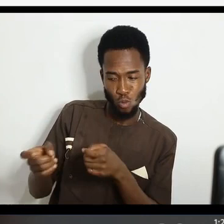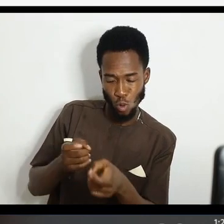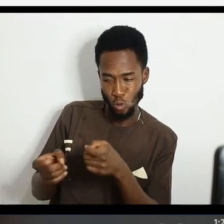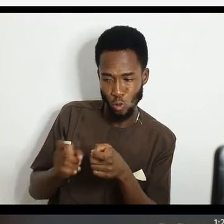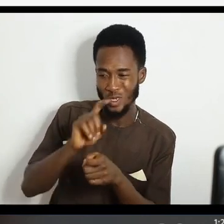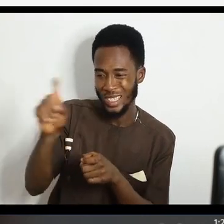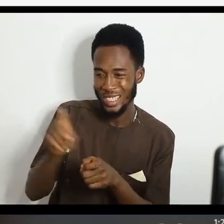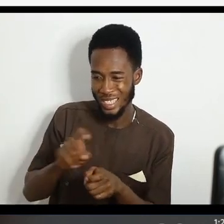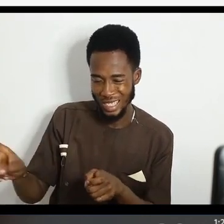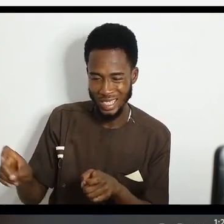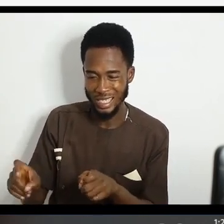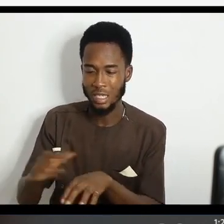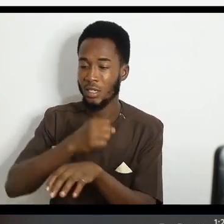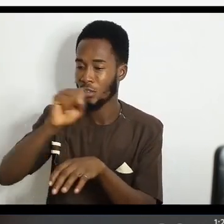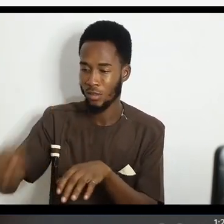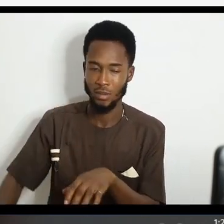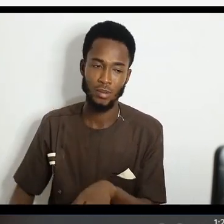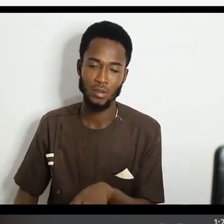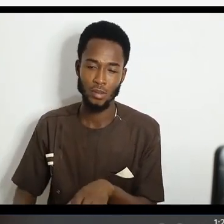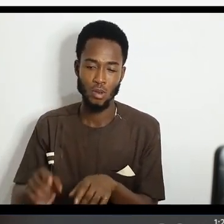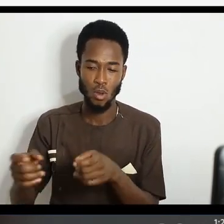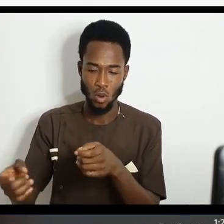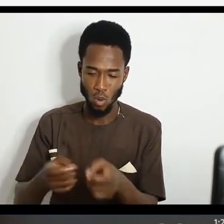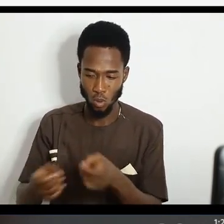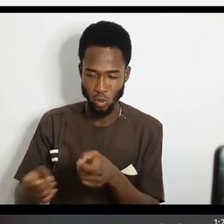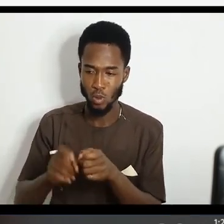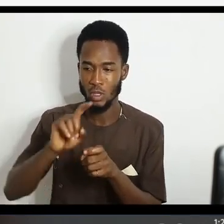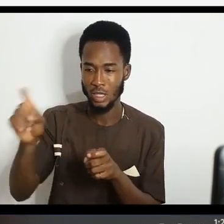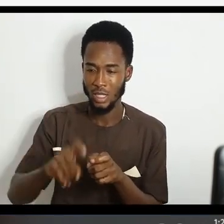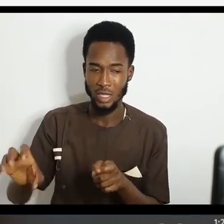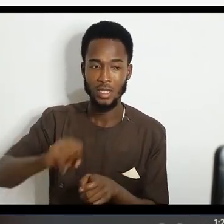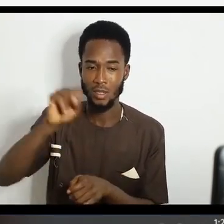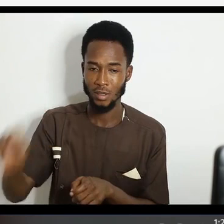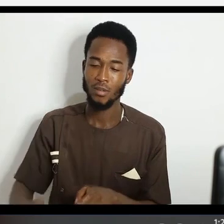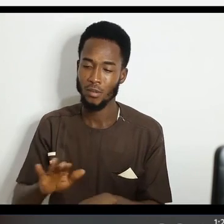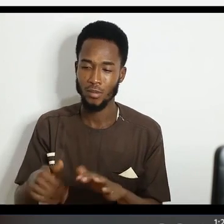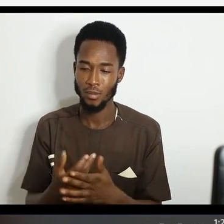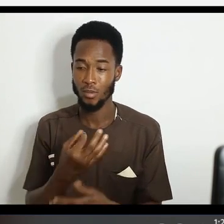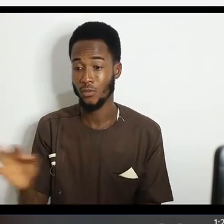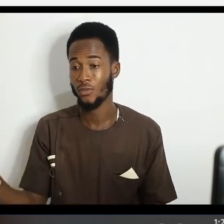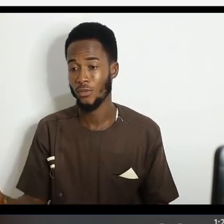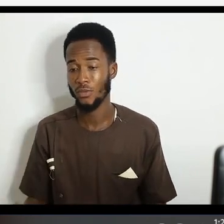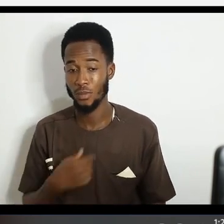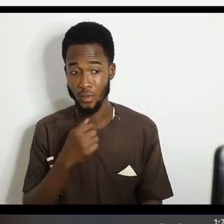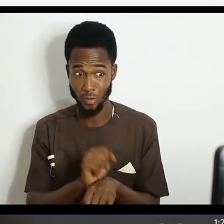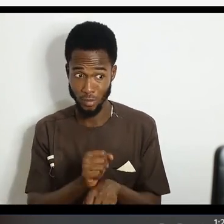delete it. Ctrl Z, Z, and it's gone. That's what I